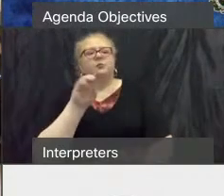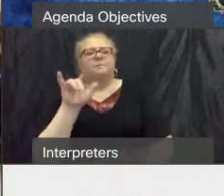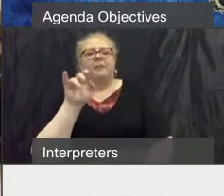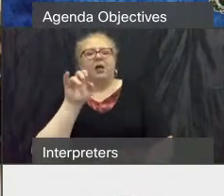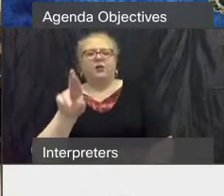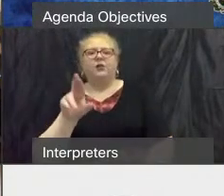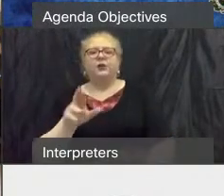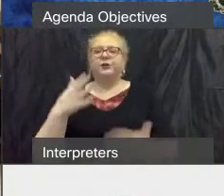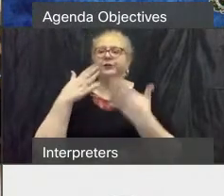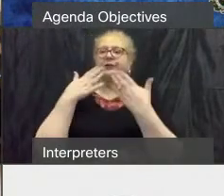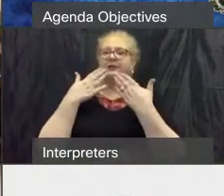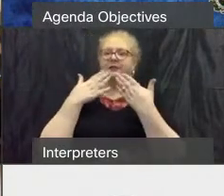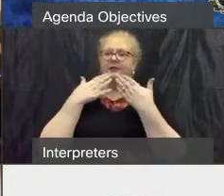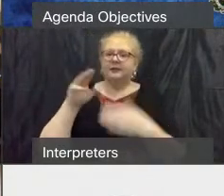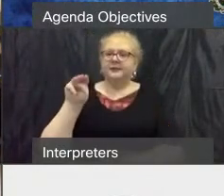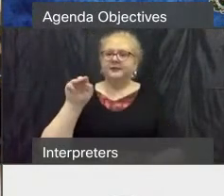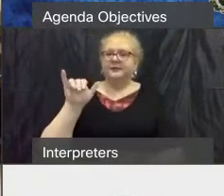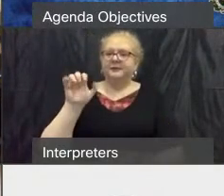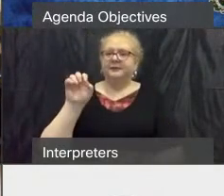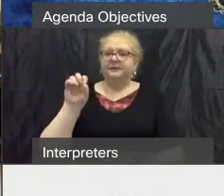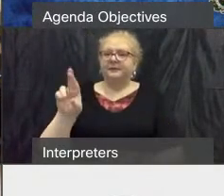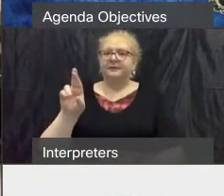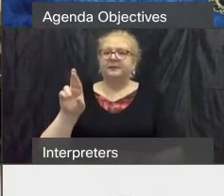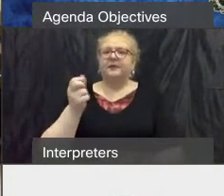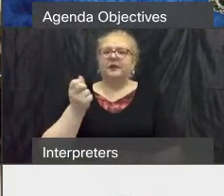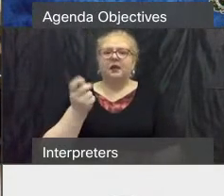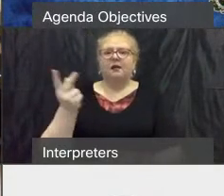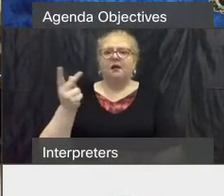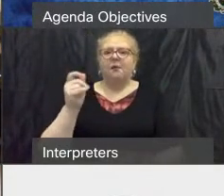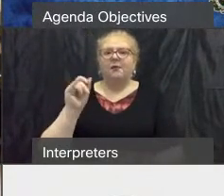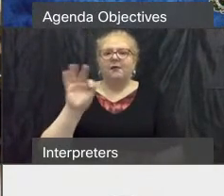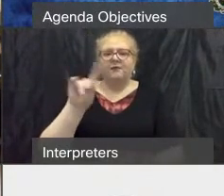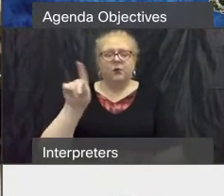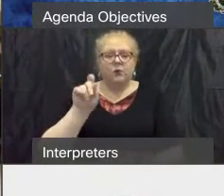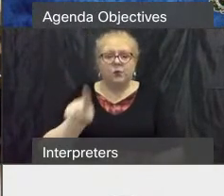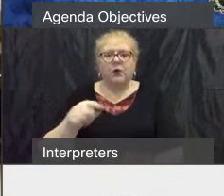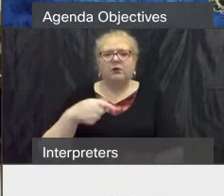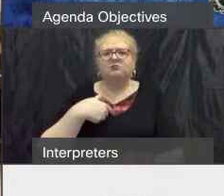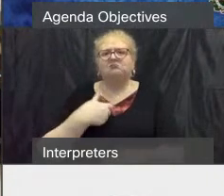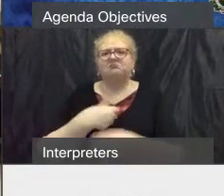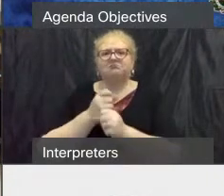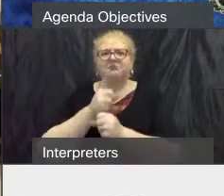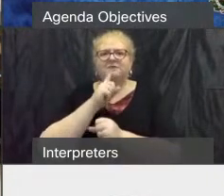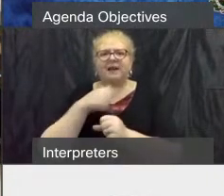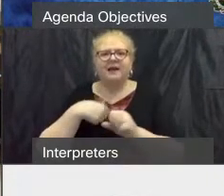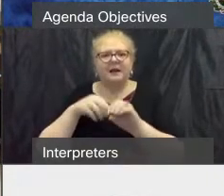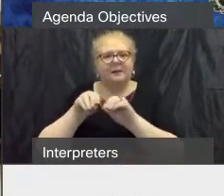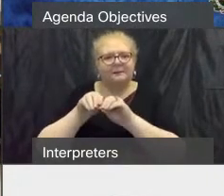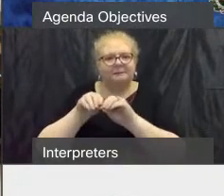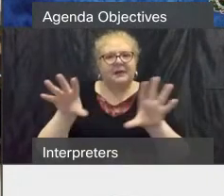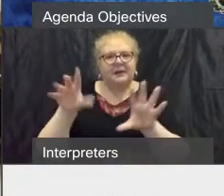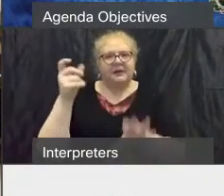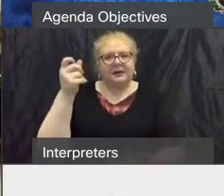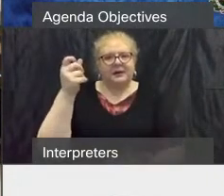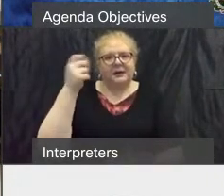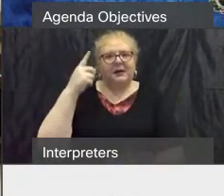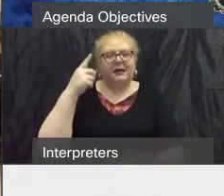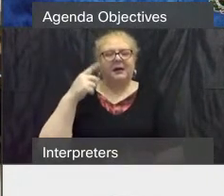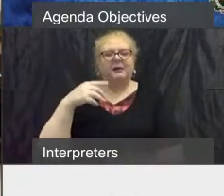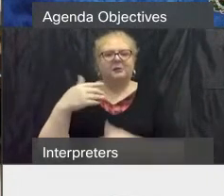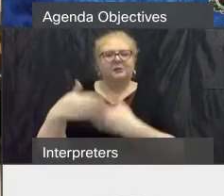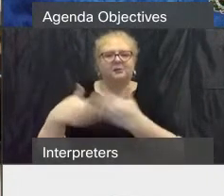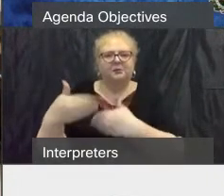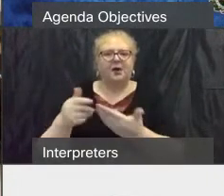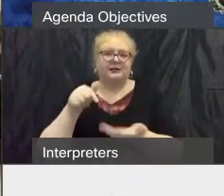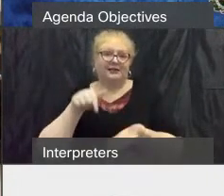Mayor. Just a couple of questions to make sure I understand this process, the budget, and it's obviously